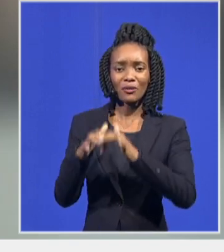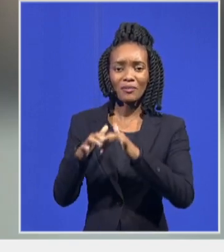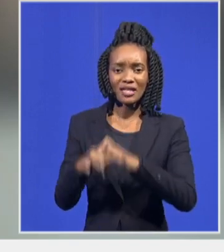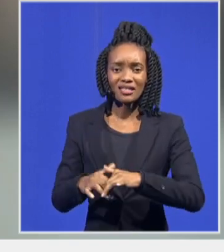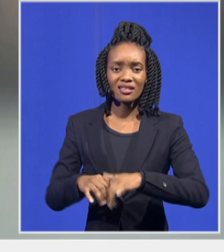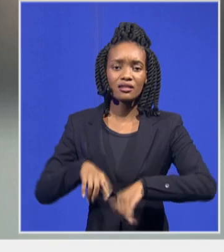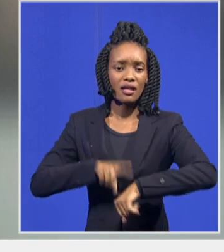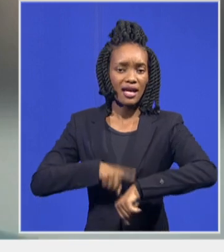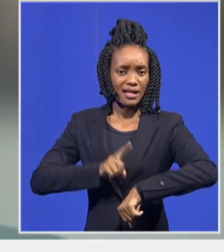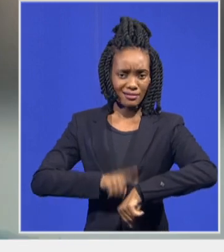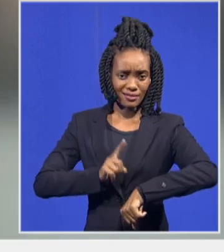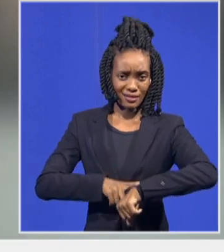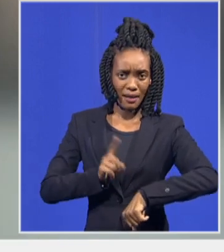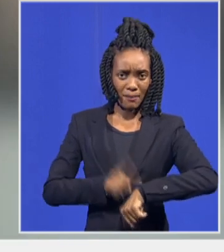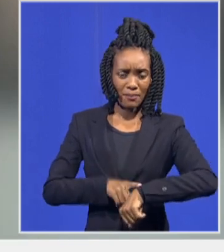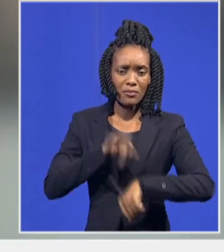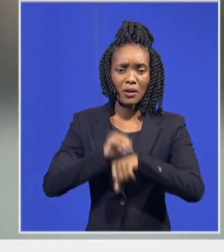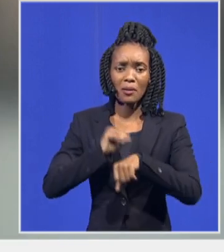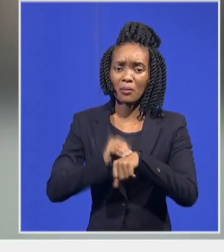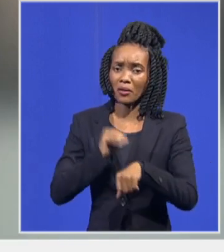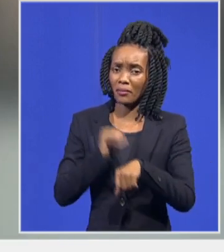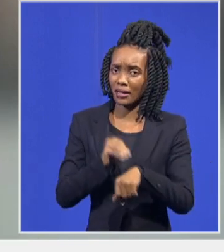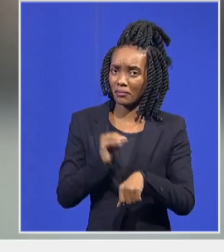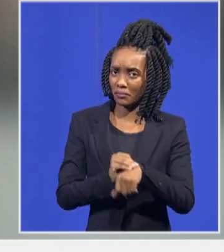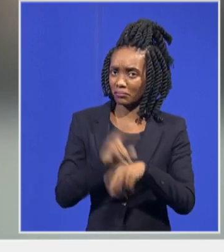And we think there's,